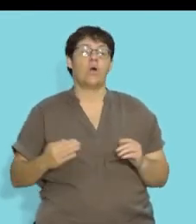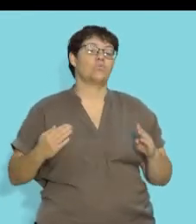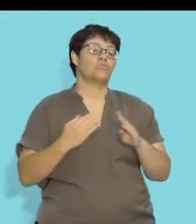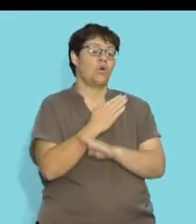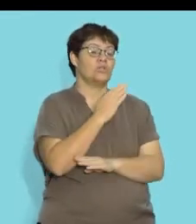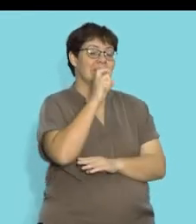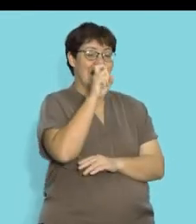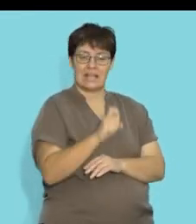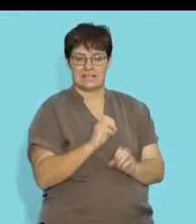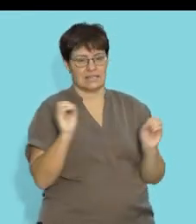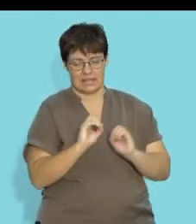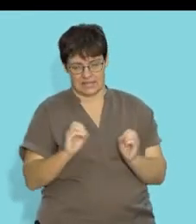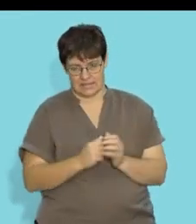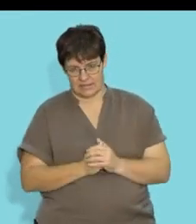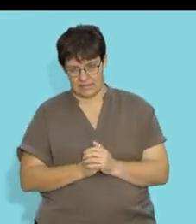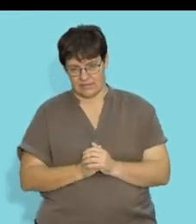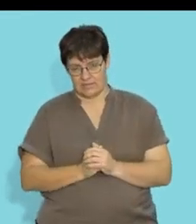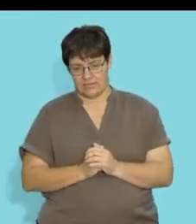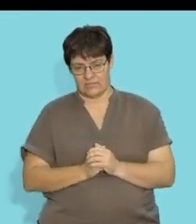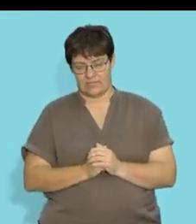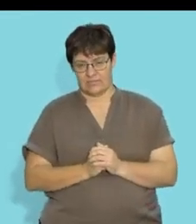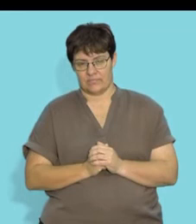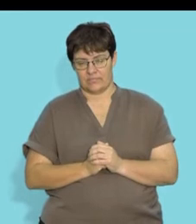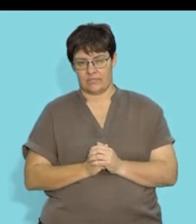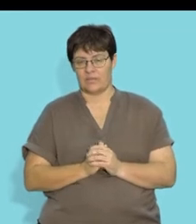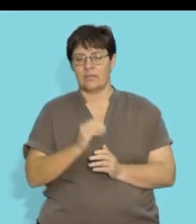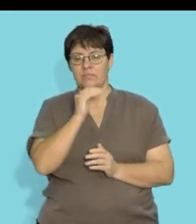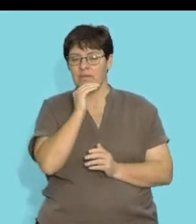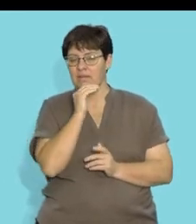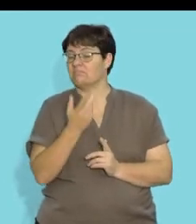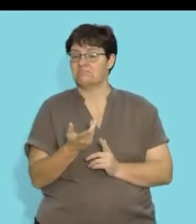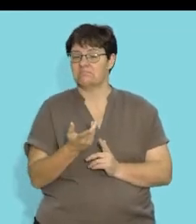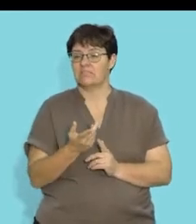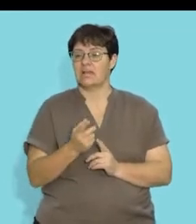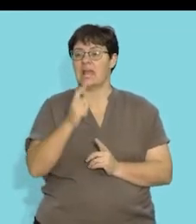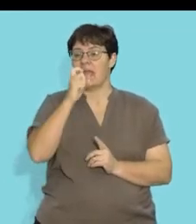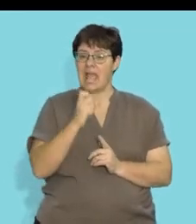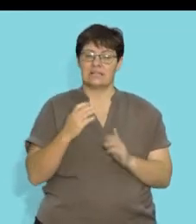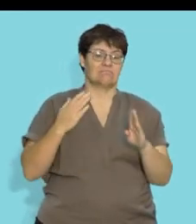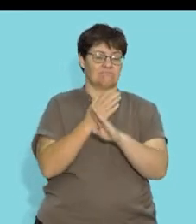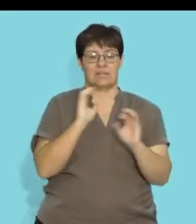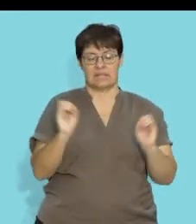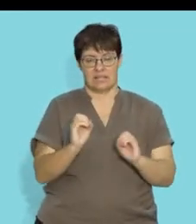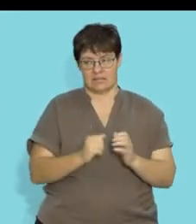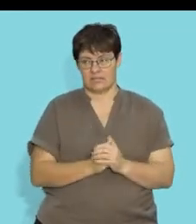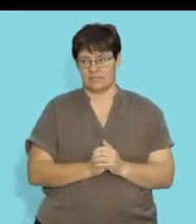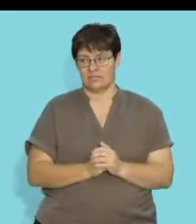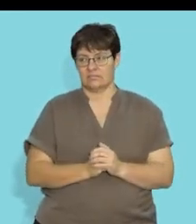not crossing the x-axis, so it means it does not have the